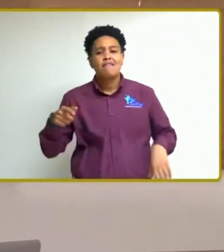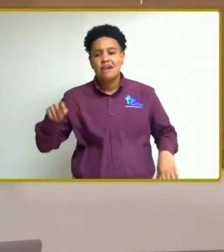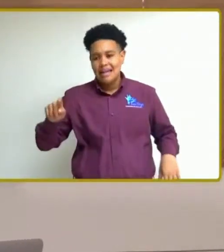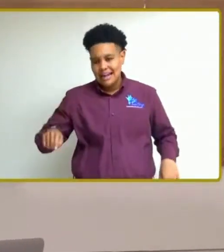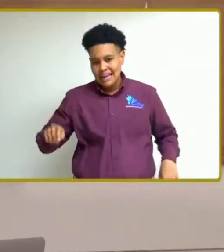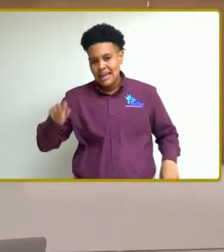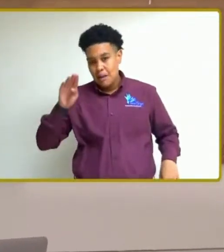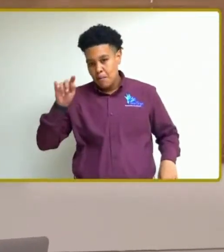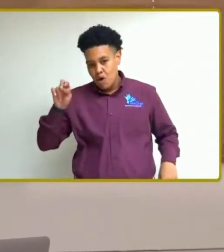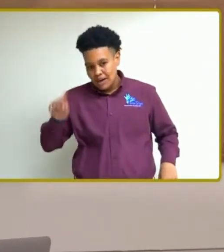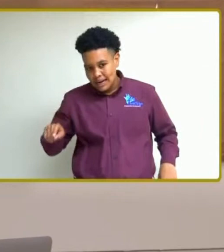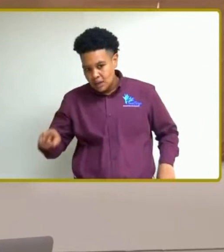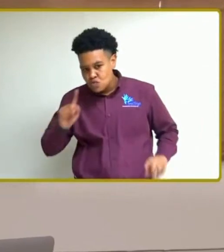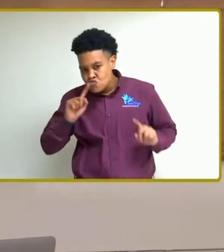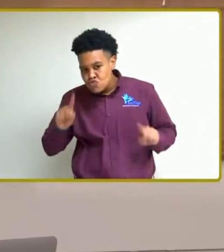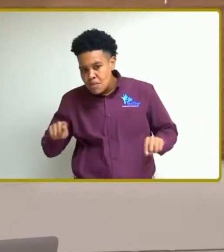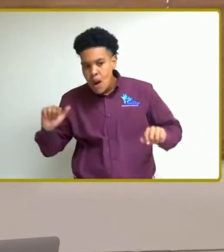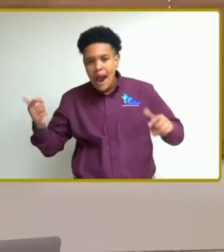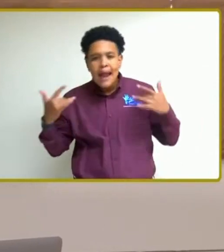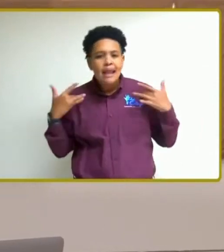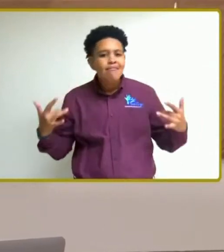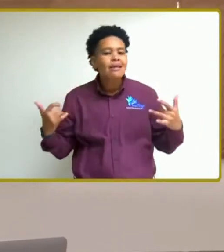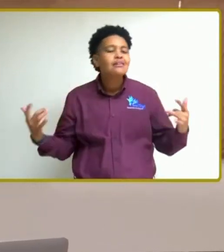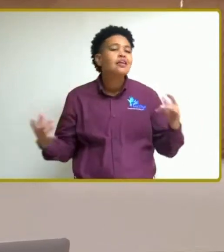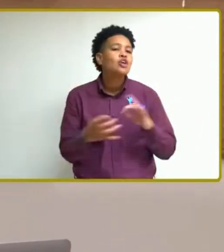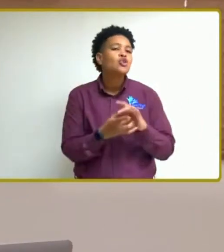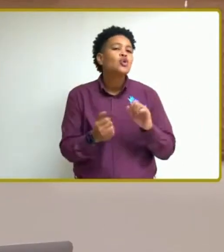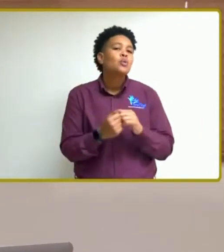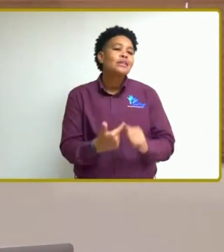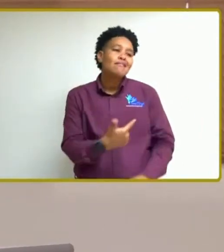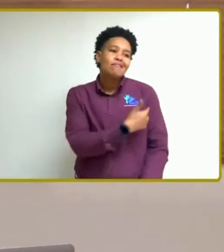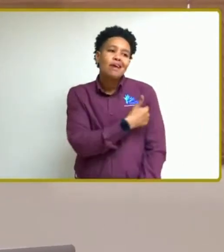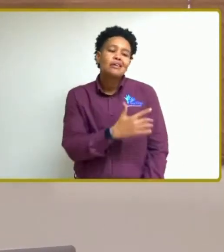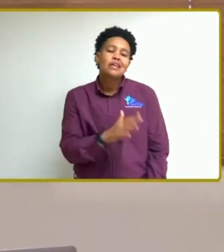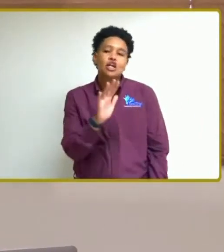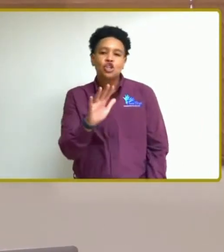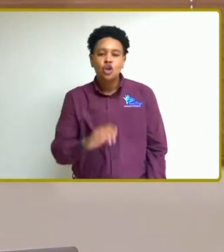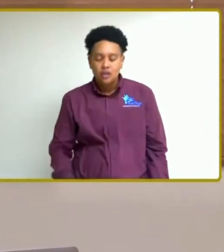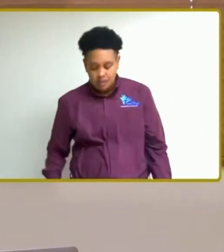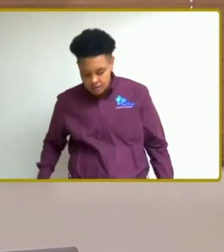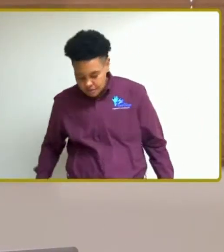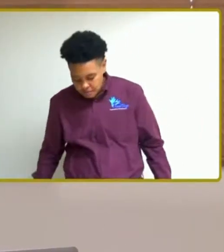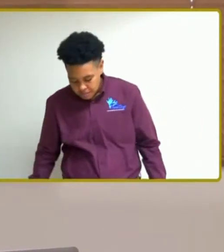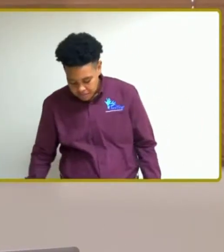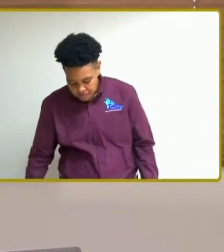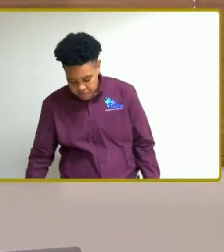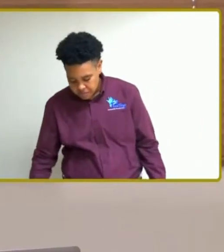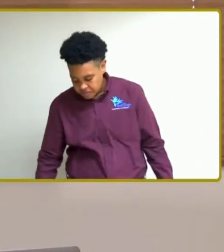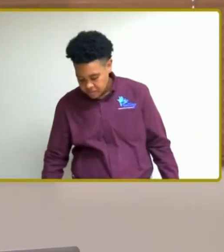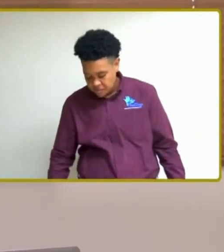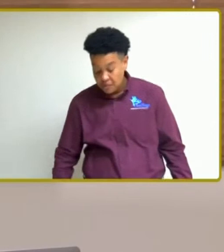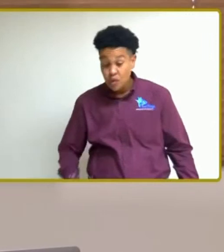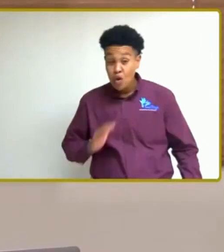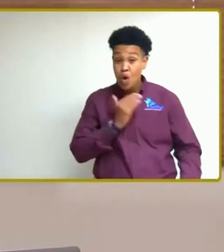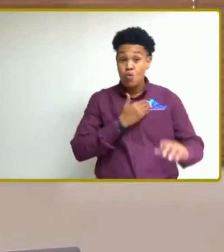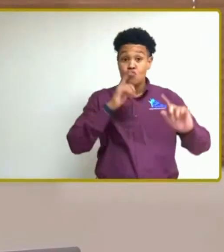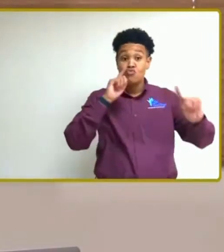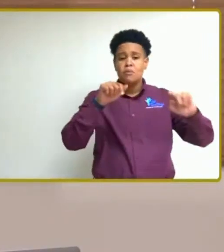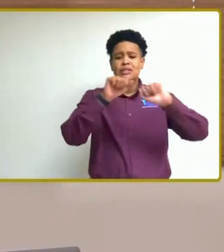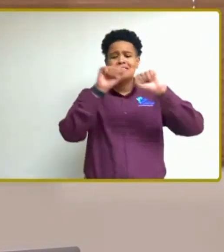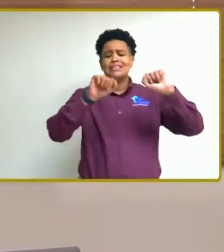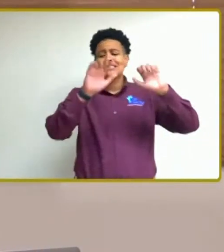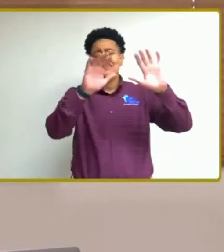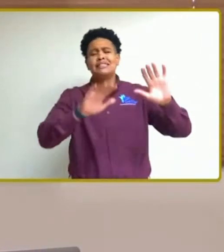click to report any events associated with vaccination. So our reporting